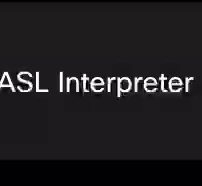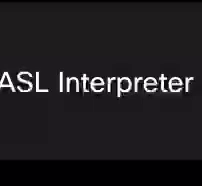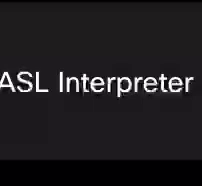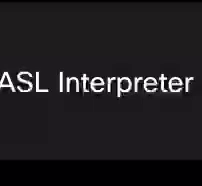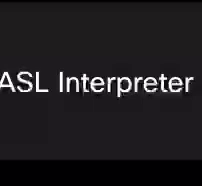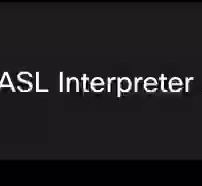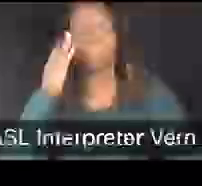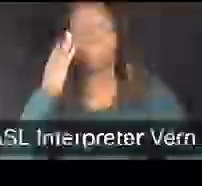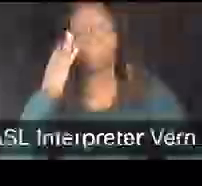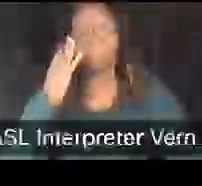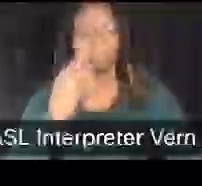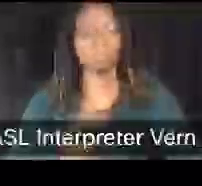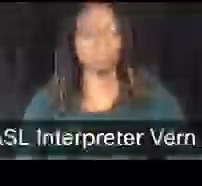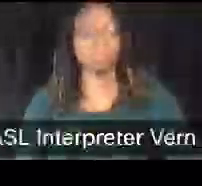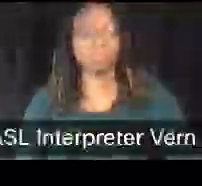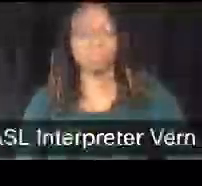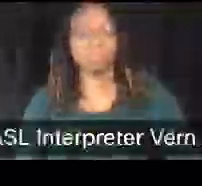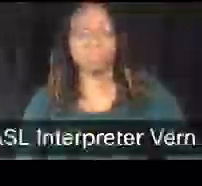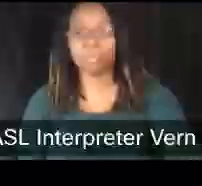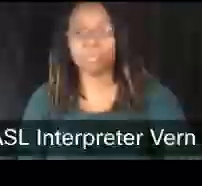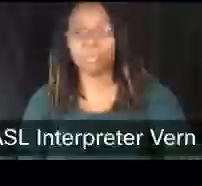is that